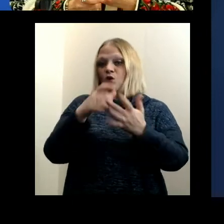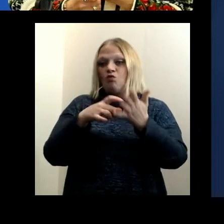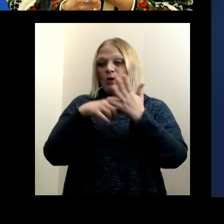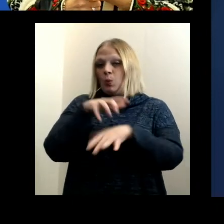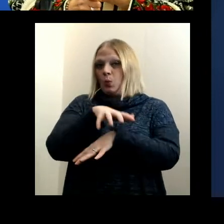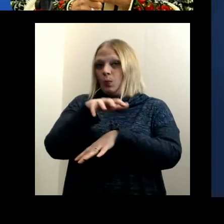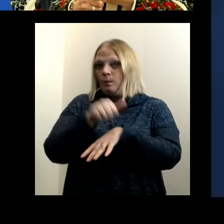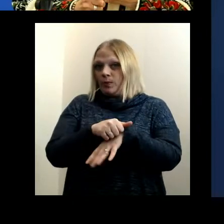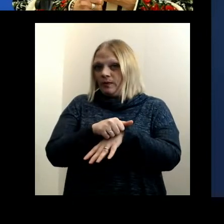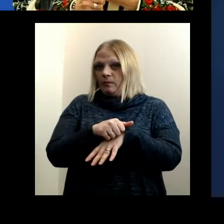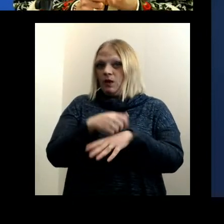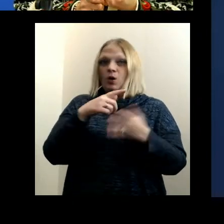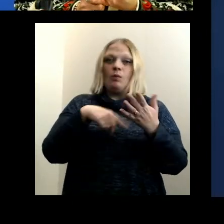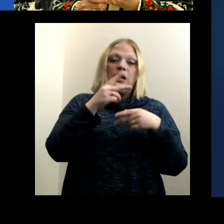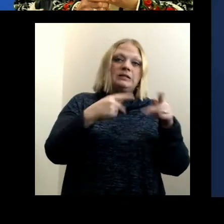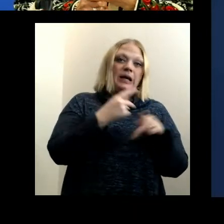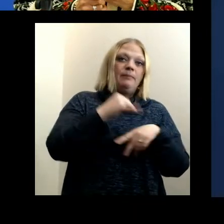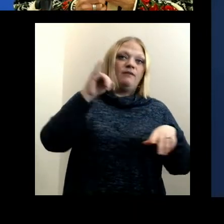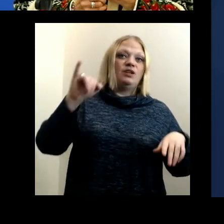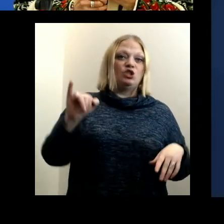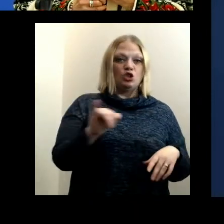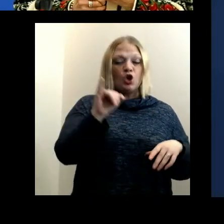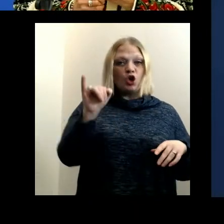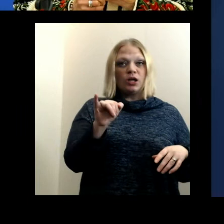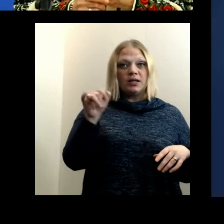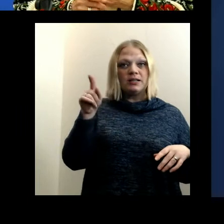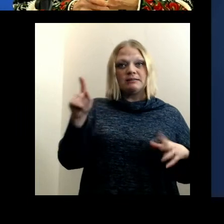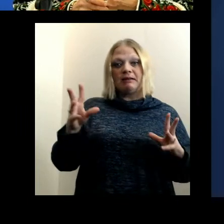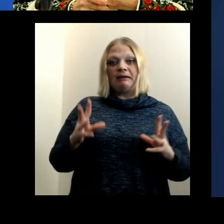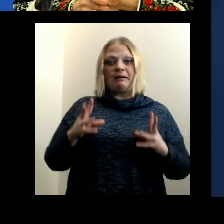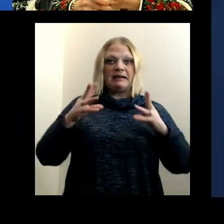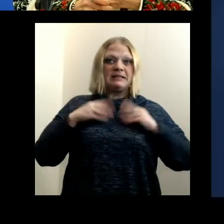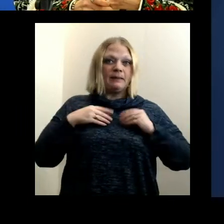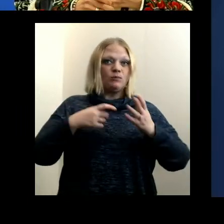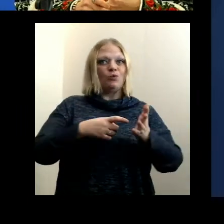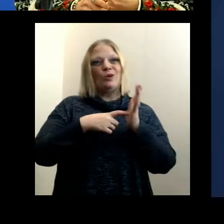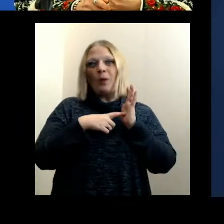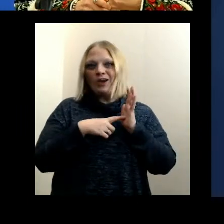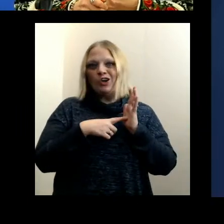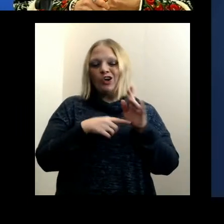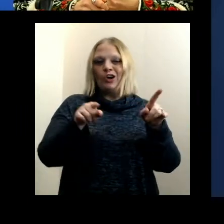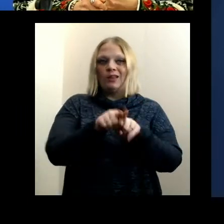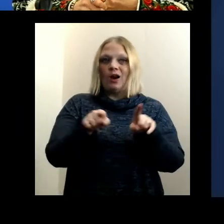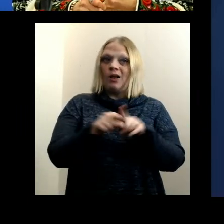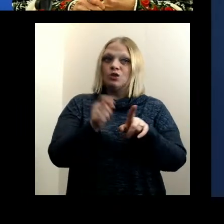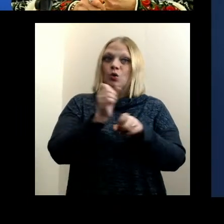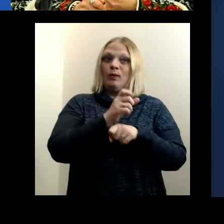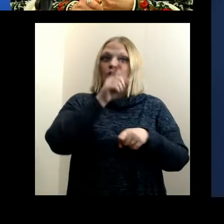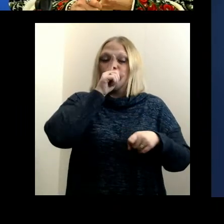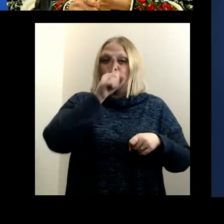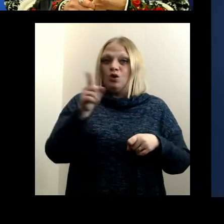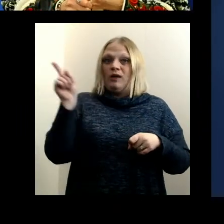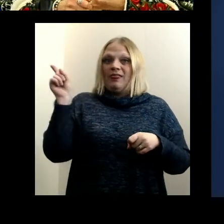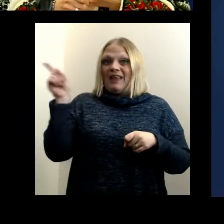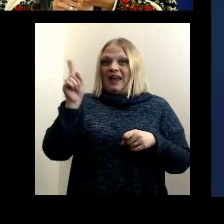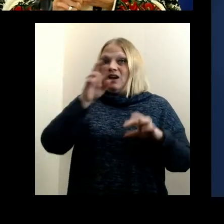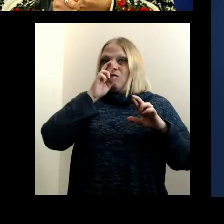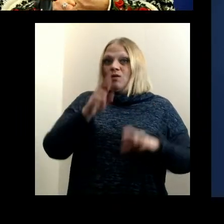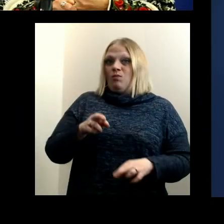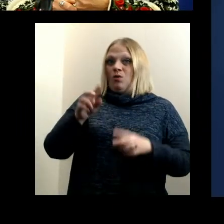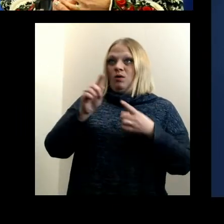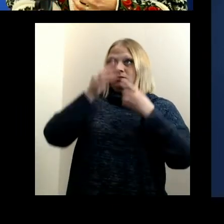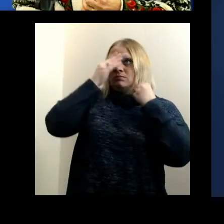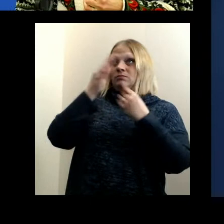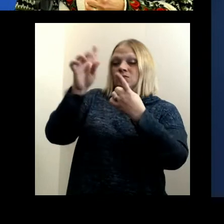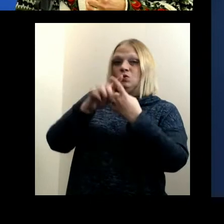appointment, what type of insurance they require, and then also to make sure that they report their data to the New